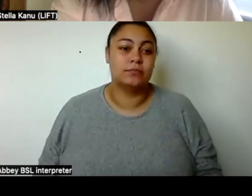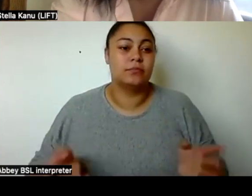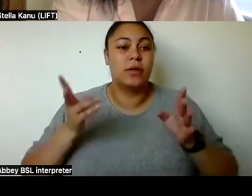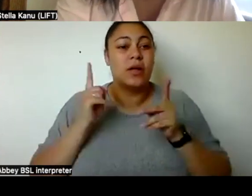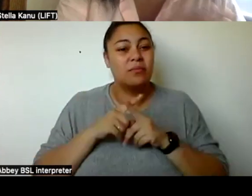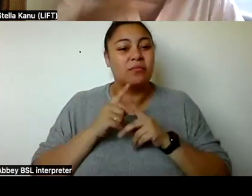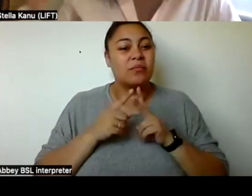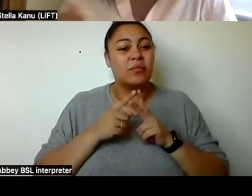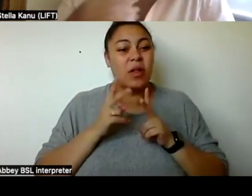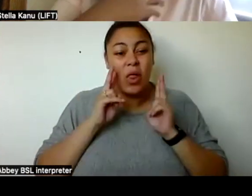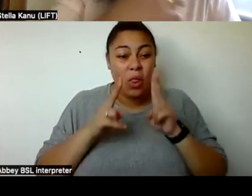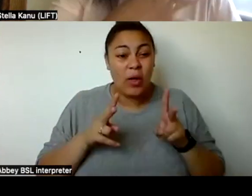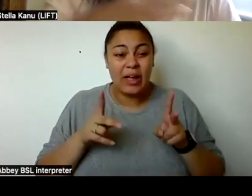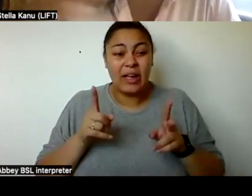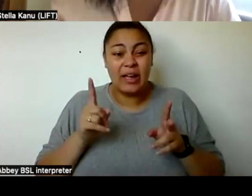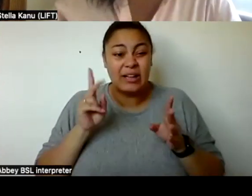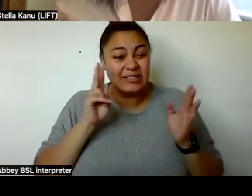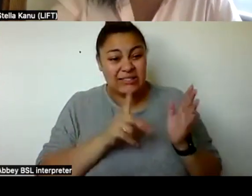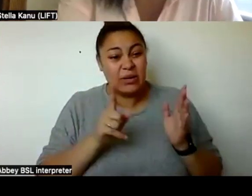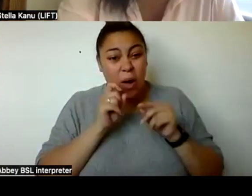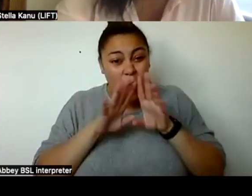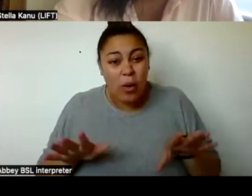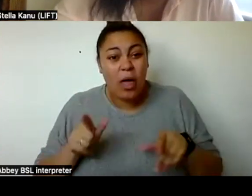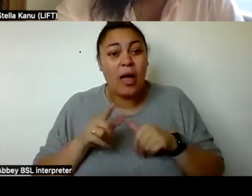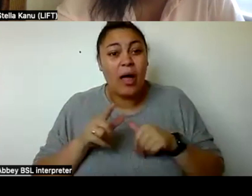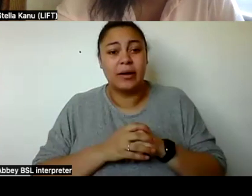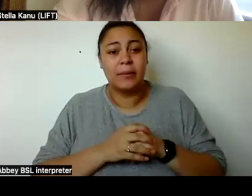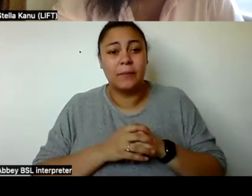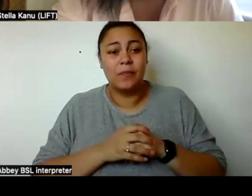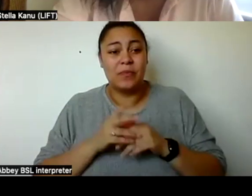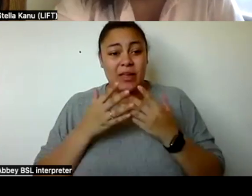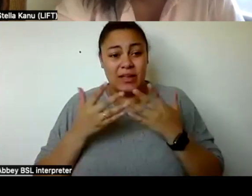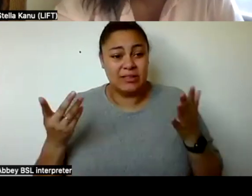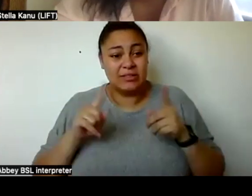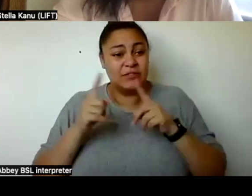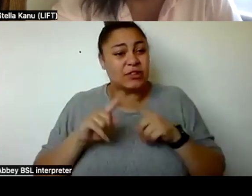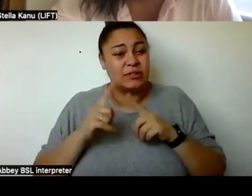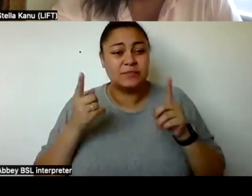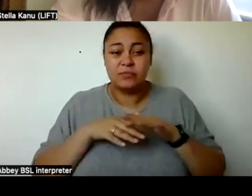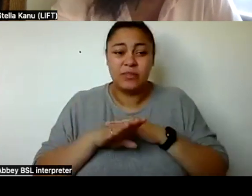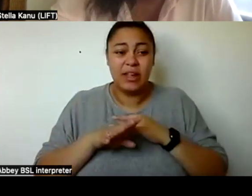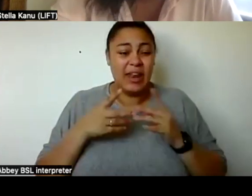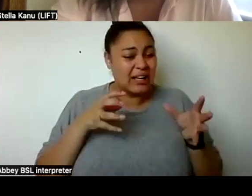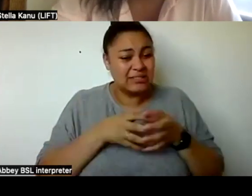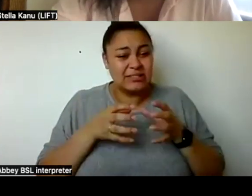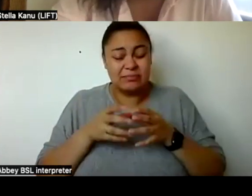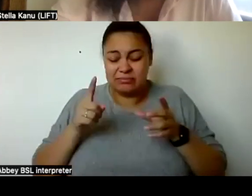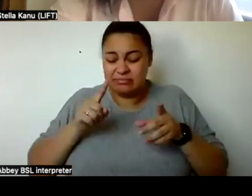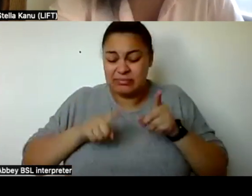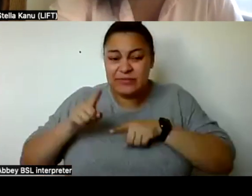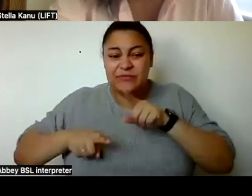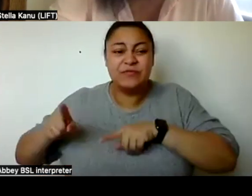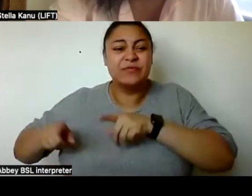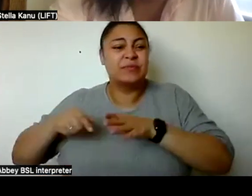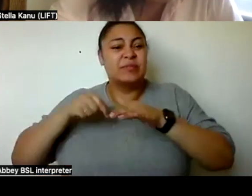seeing what that looks like. And it's different for many people, even within our team. You know, our artistic director is a migrant